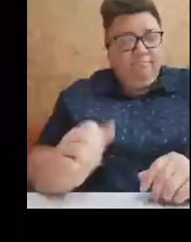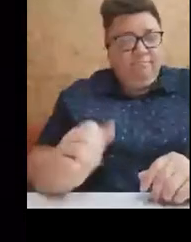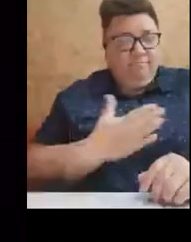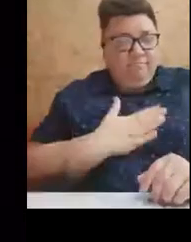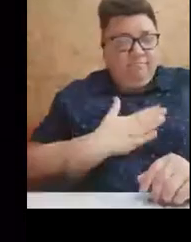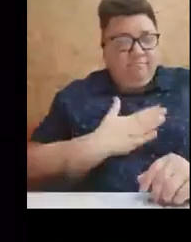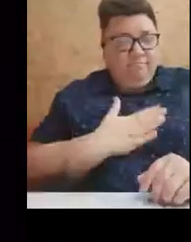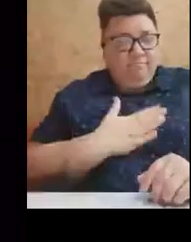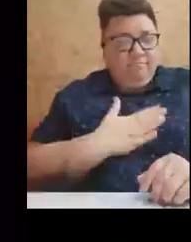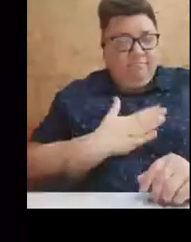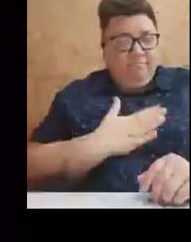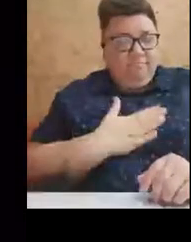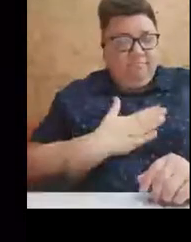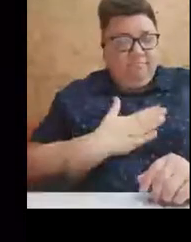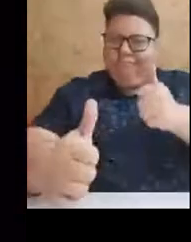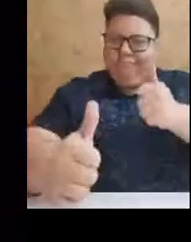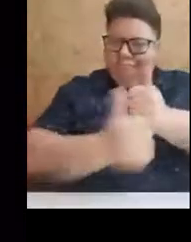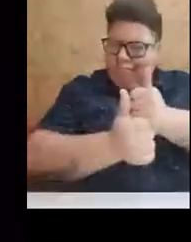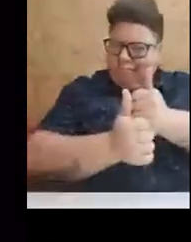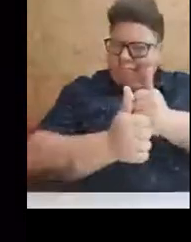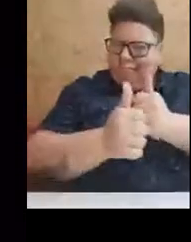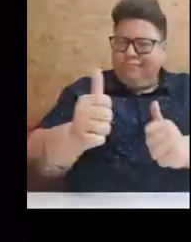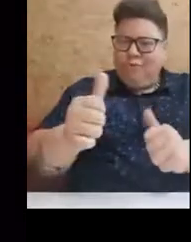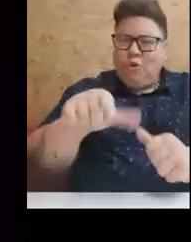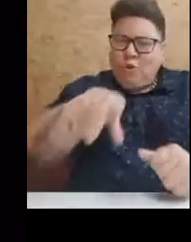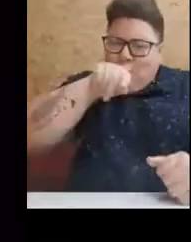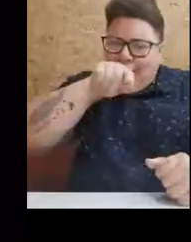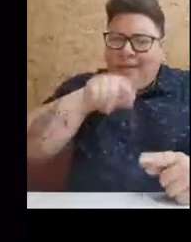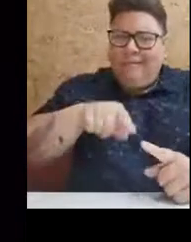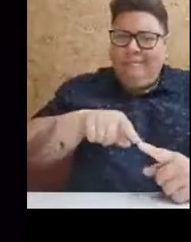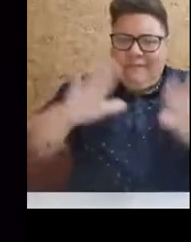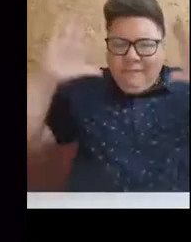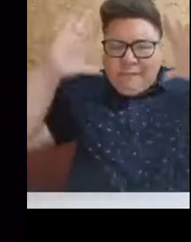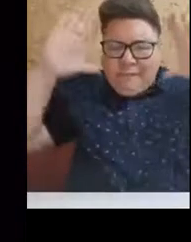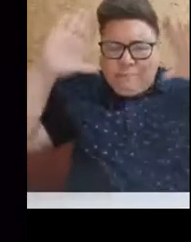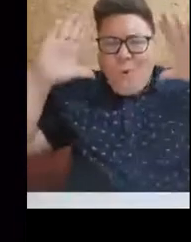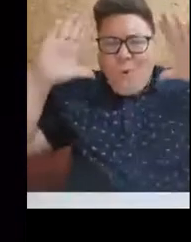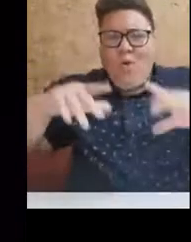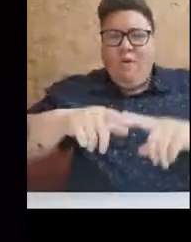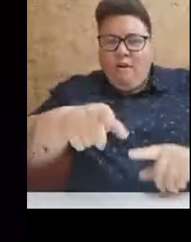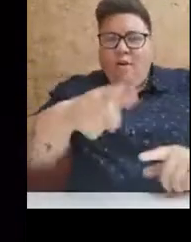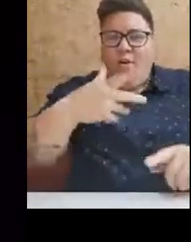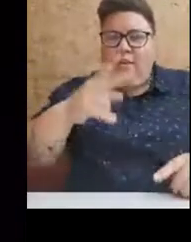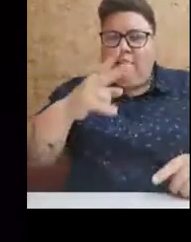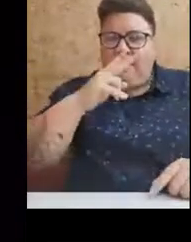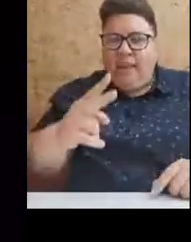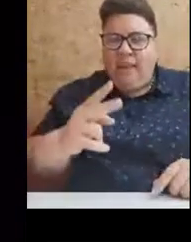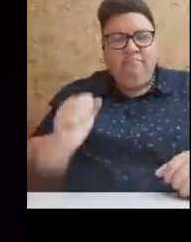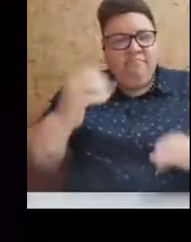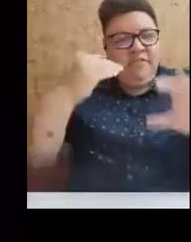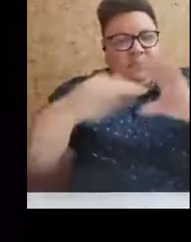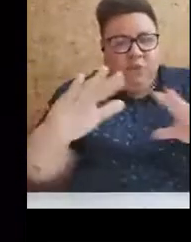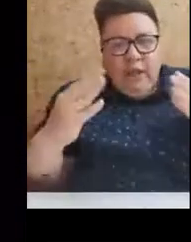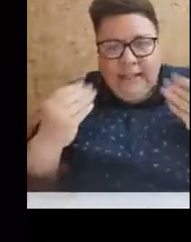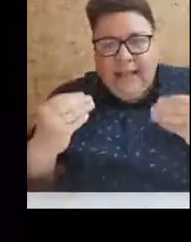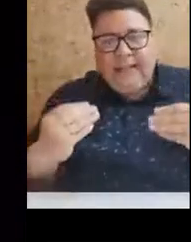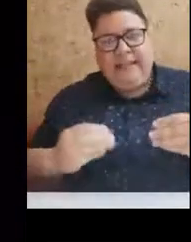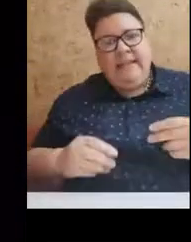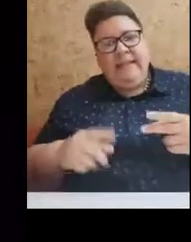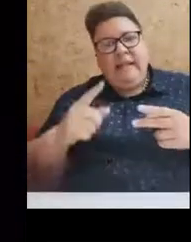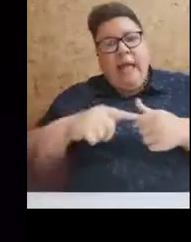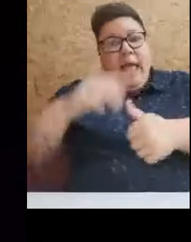Facebook, Twitter, and LinkedIn. You will find out submission dates there. You will not only important dates, but